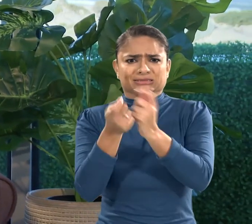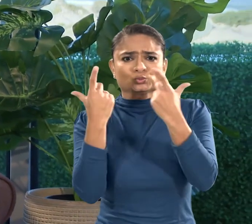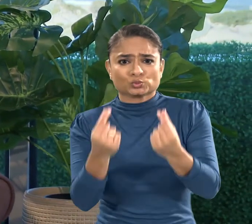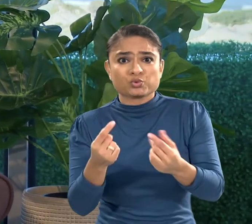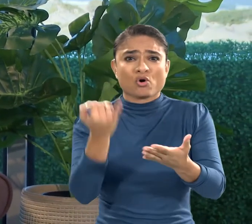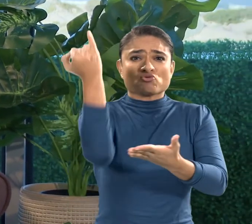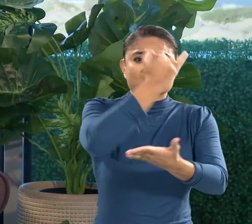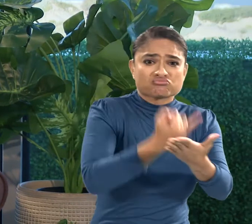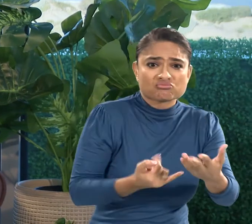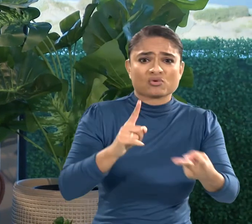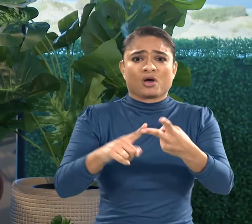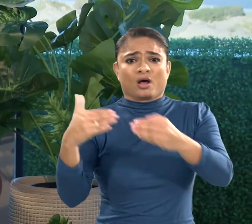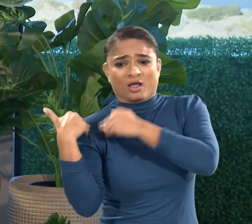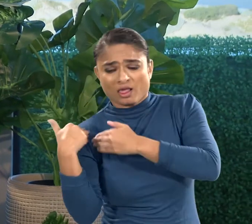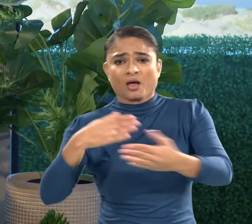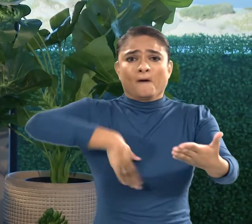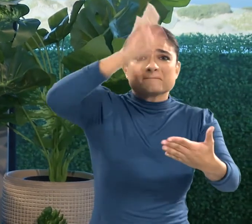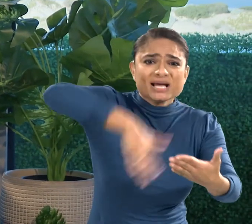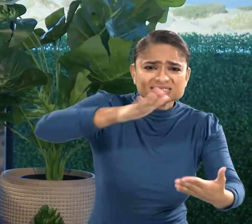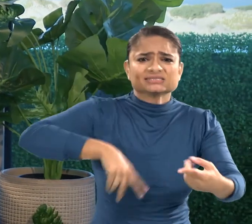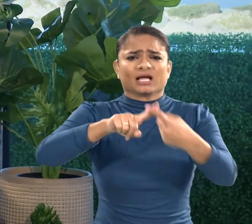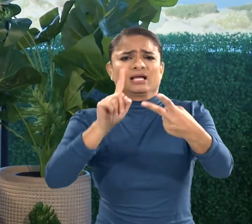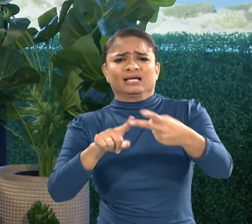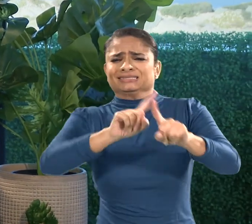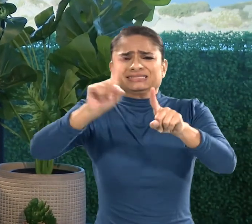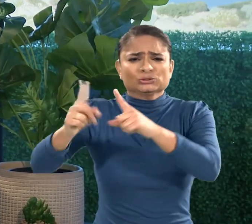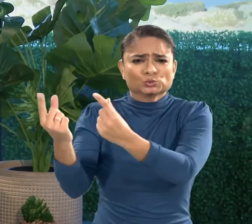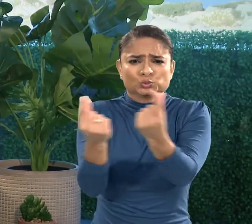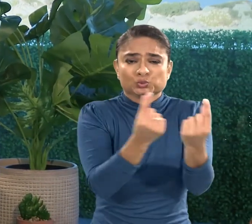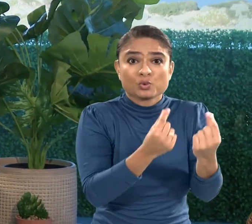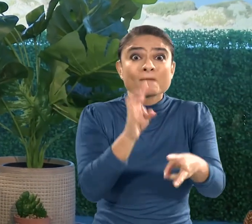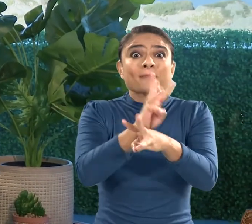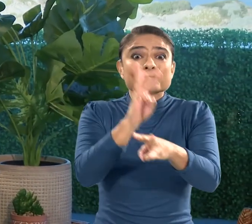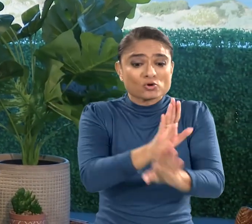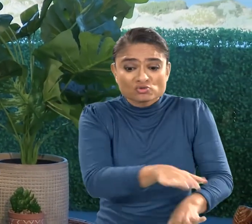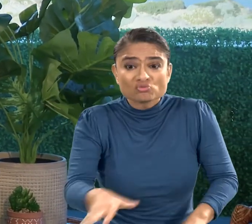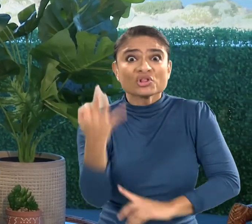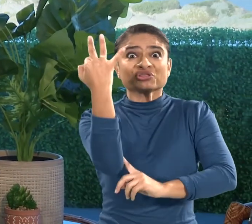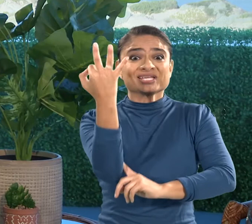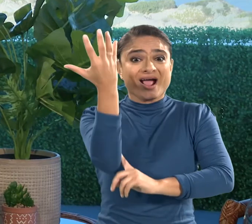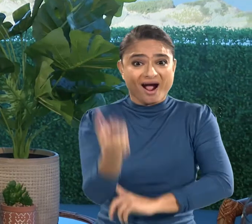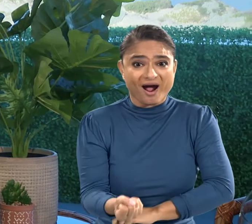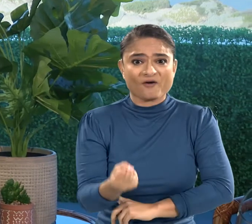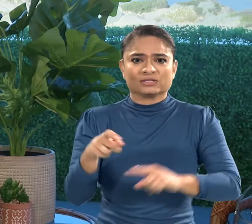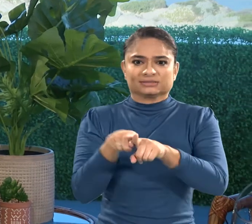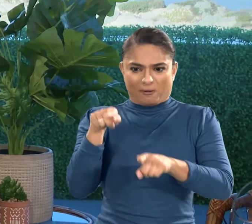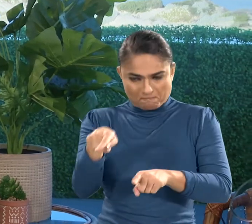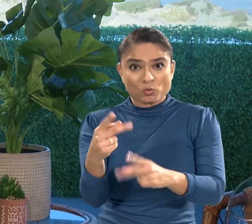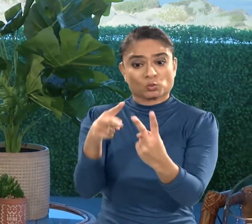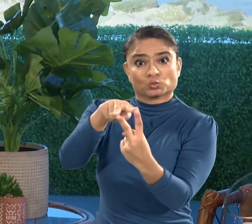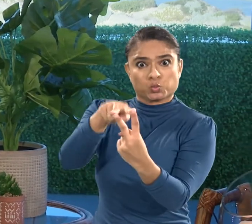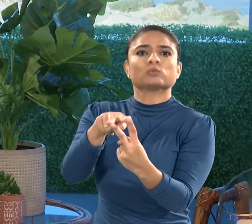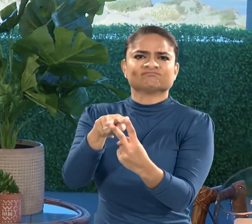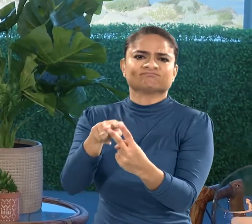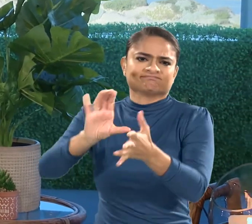day-to-day life, seasoned graphic designer and aspiring painter. She is the mother of 3 children, 2 of which